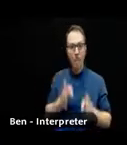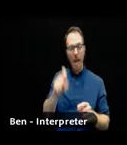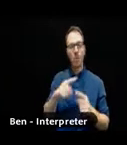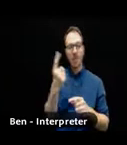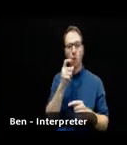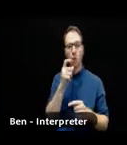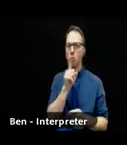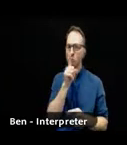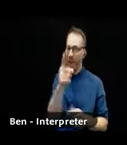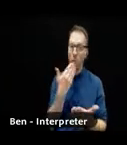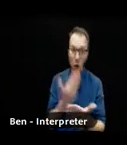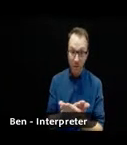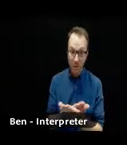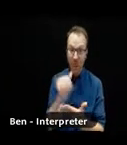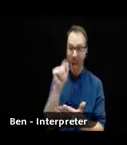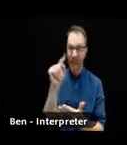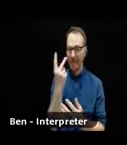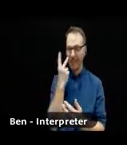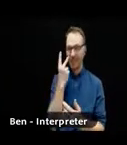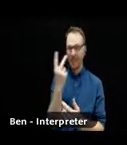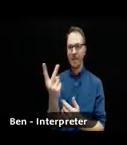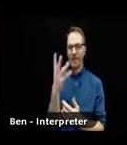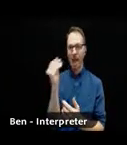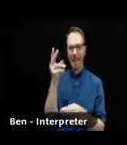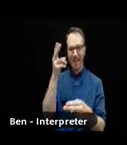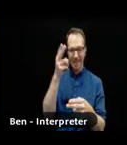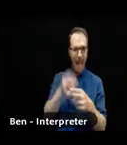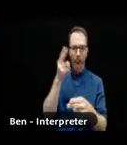really good at seeing and naming